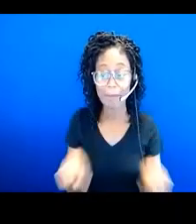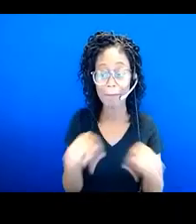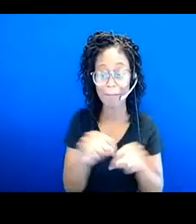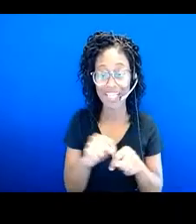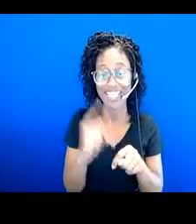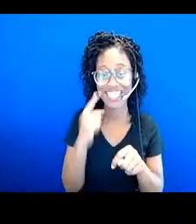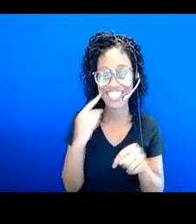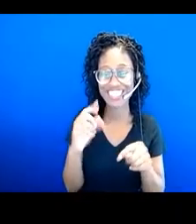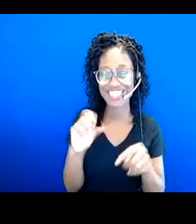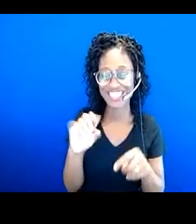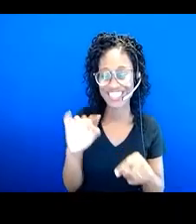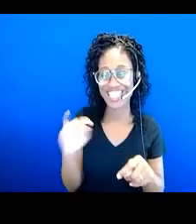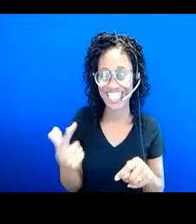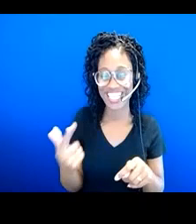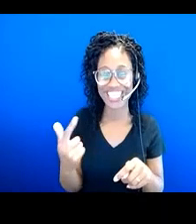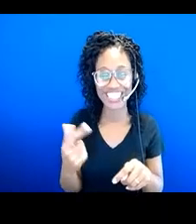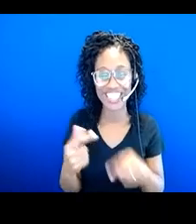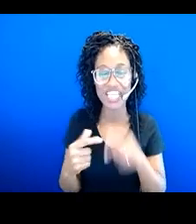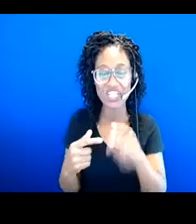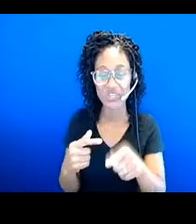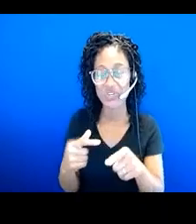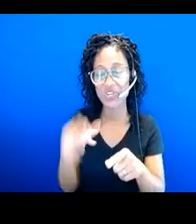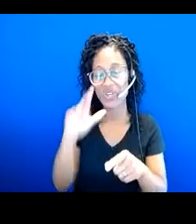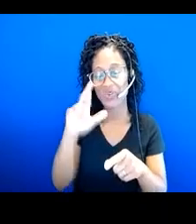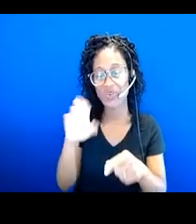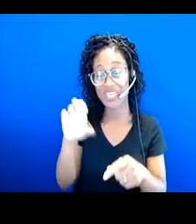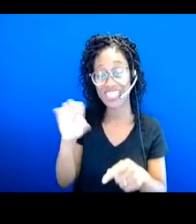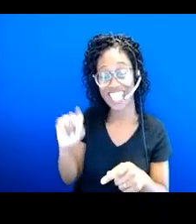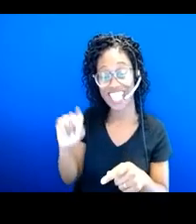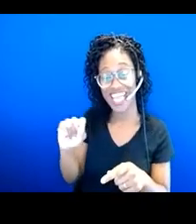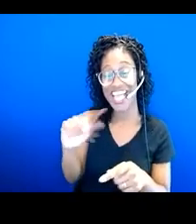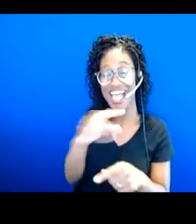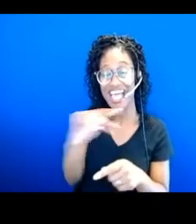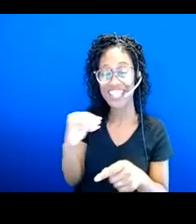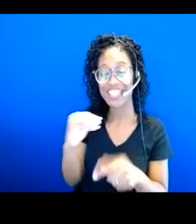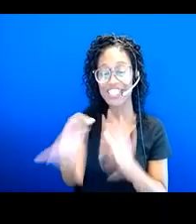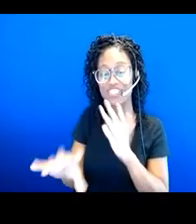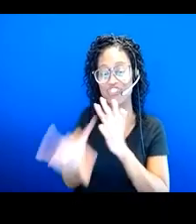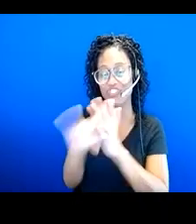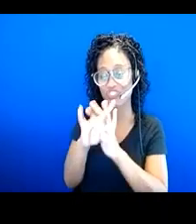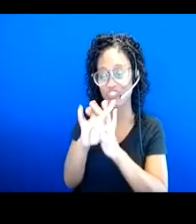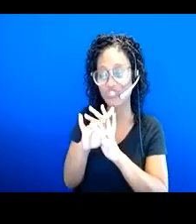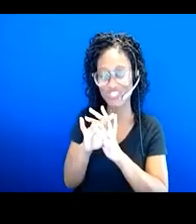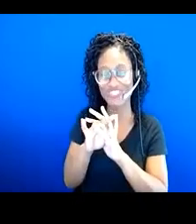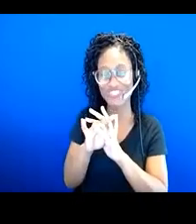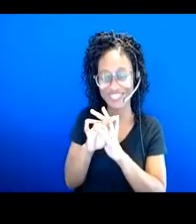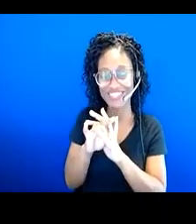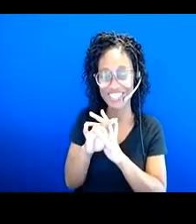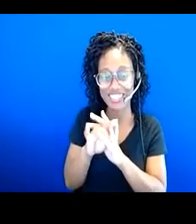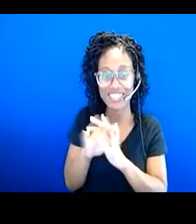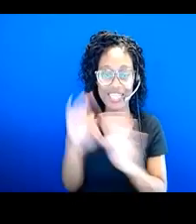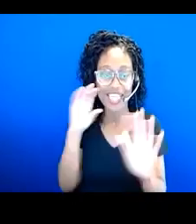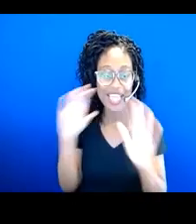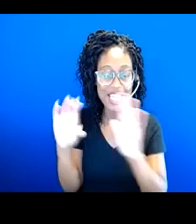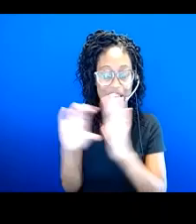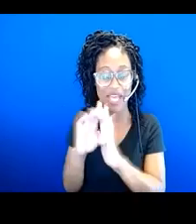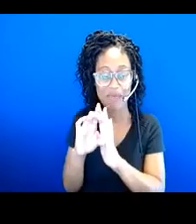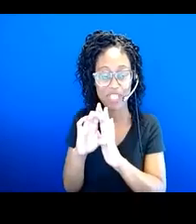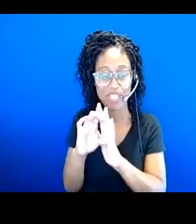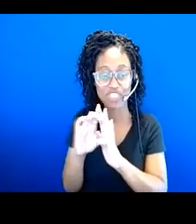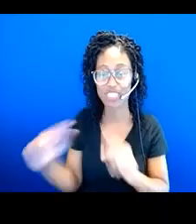can reset it and then choose to have an image slider or a